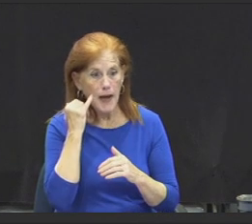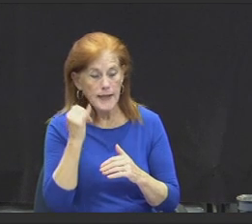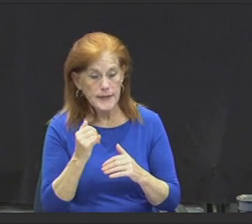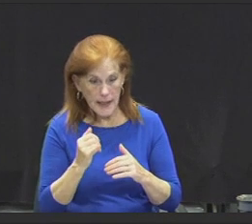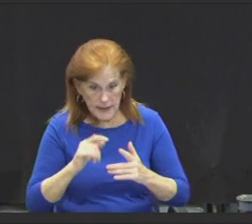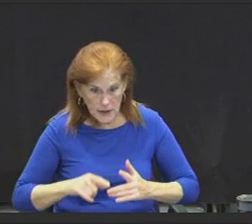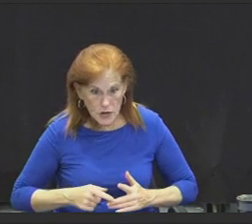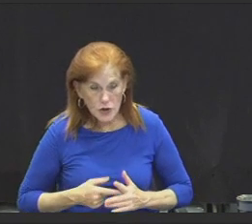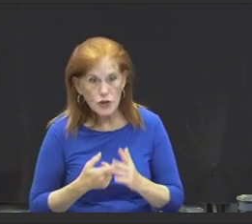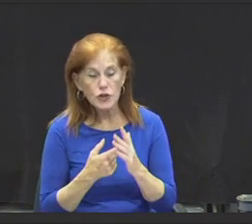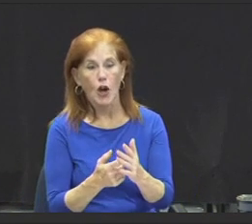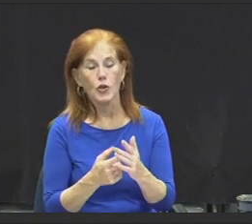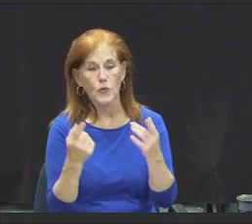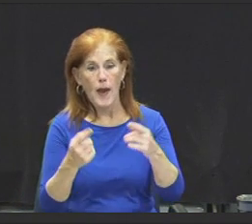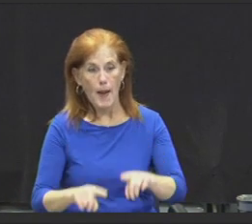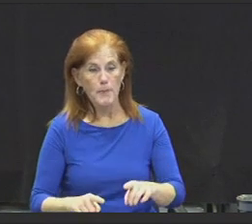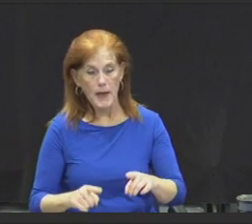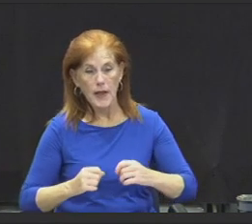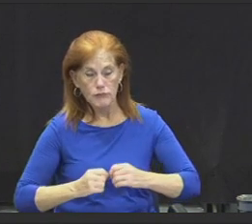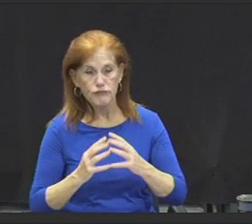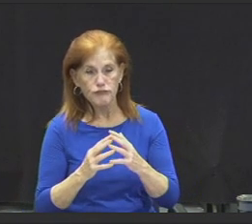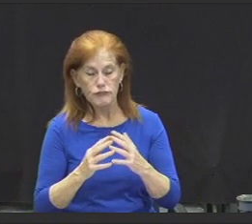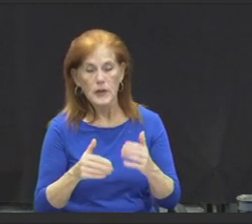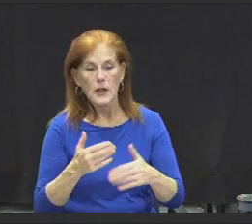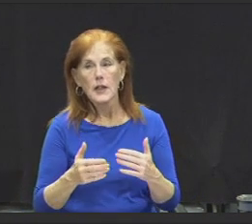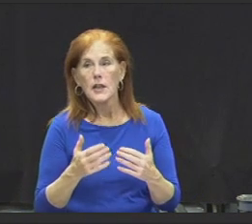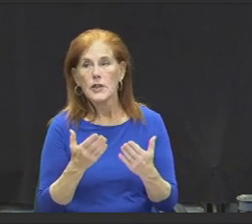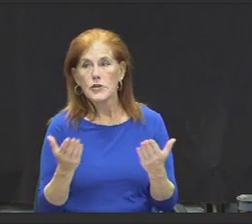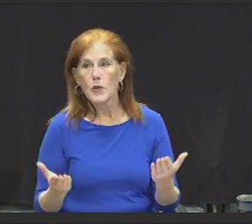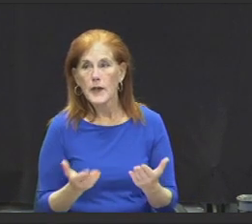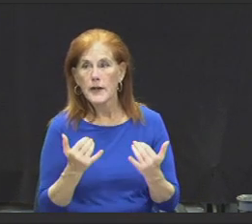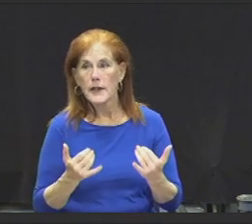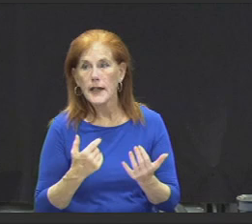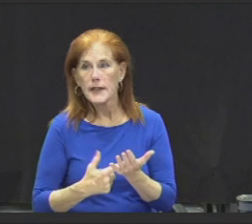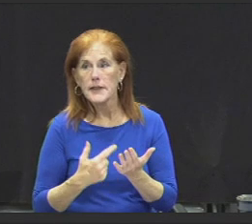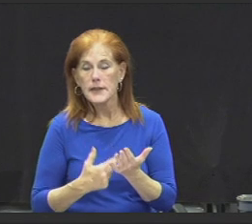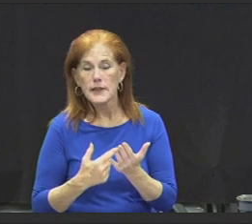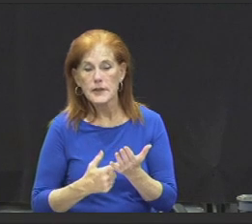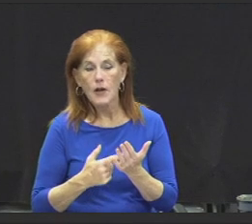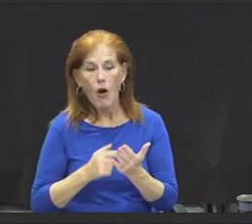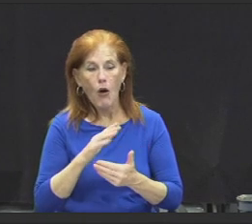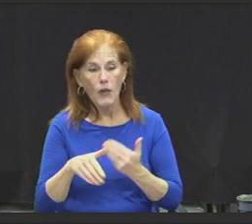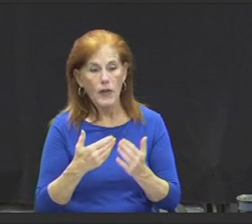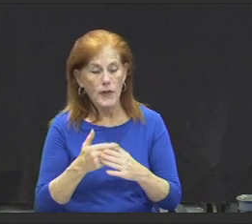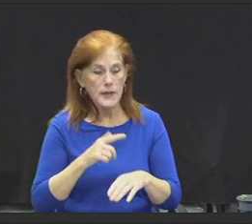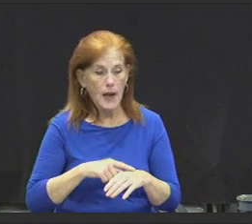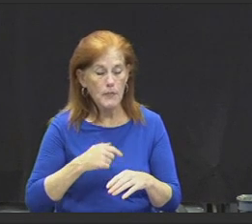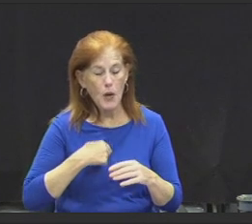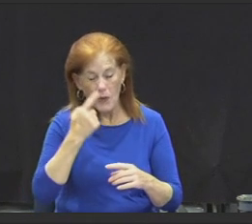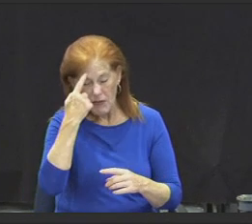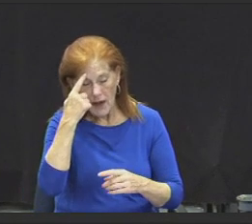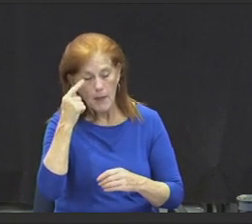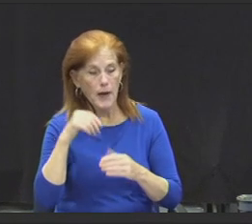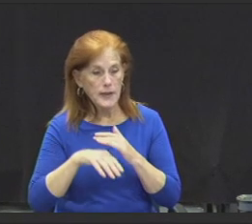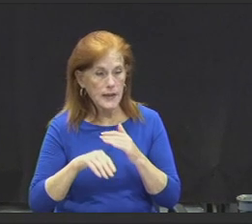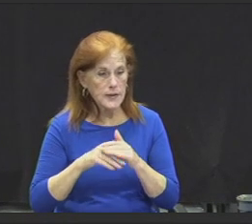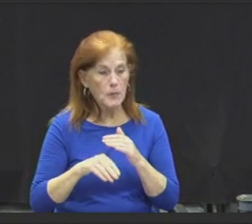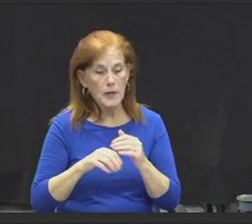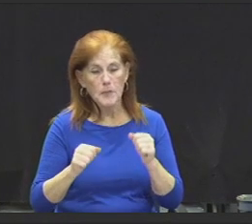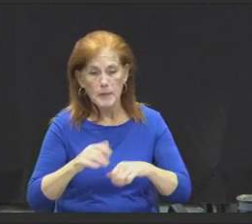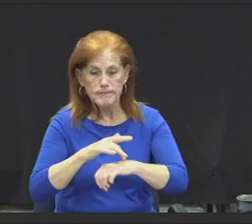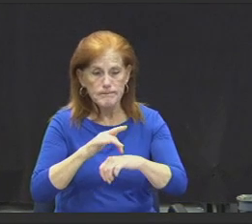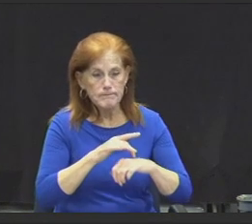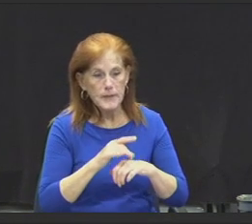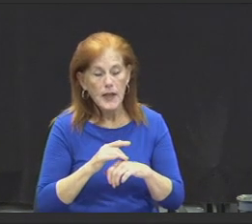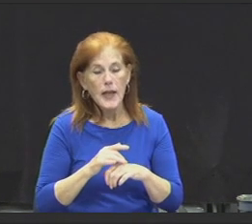life. And we're very excited to be here with you today to talk about all the ways that we've considered accessibility and to give you a really thorough overview of what's to